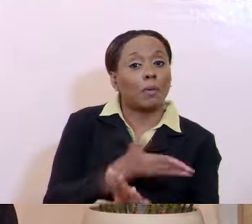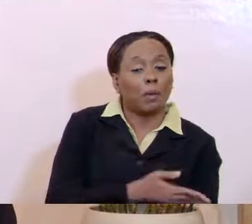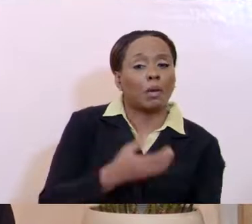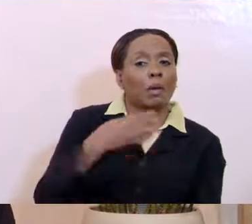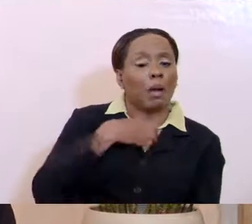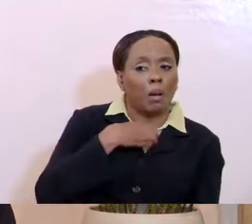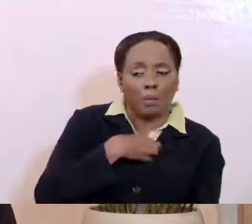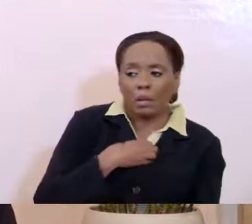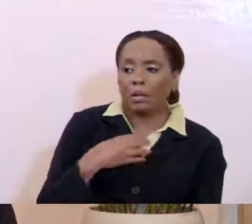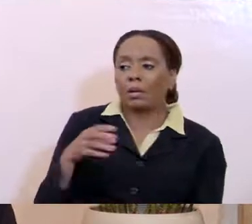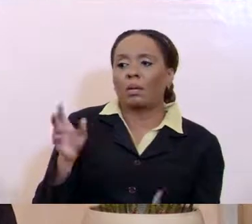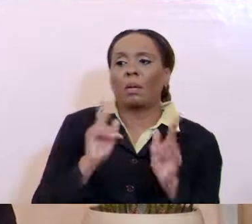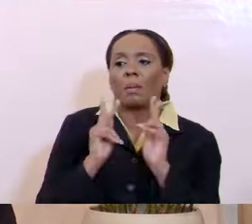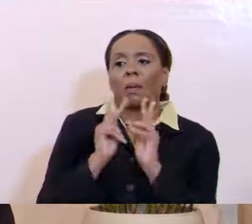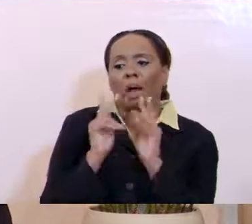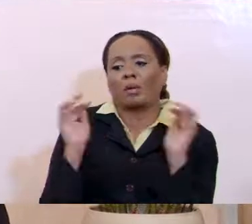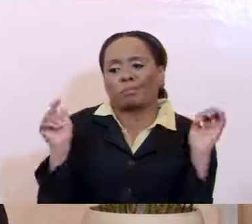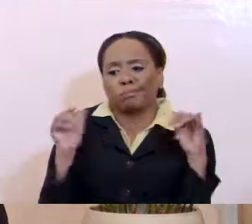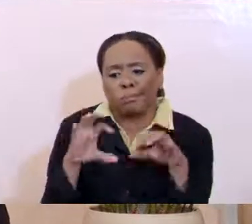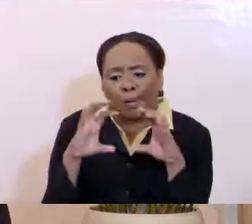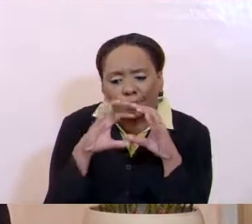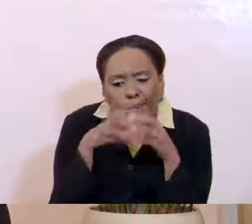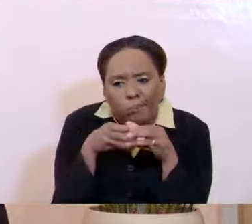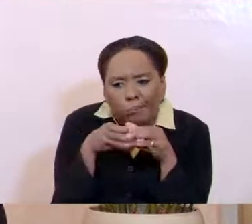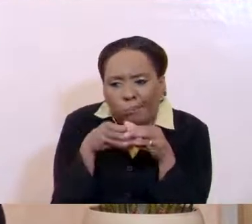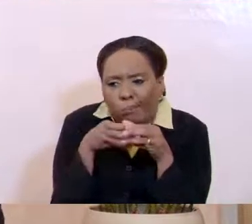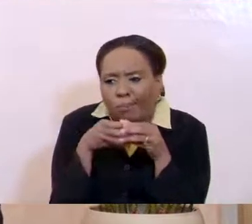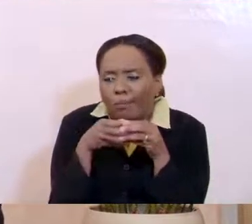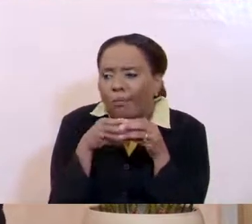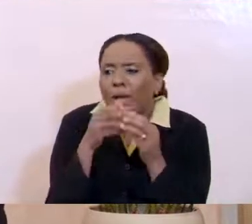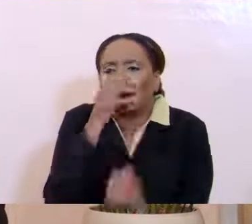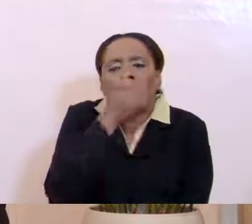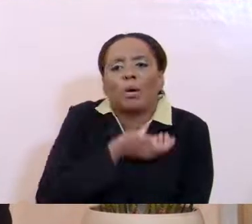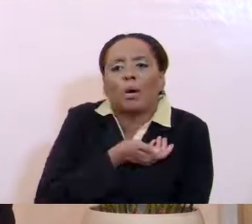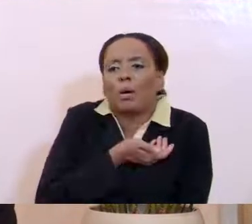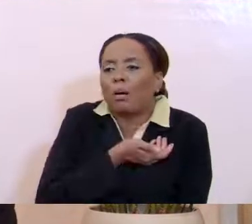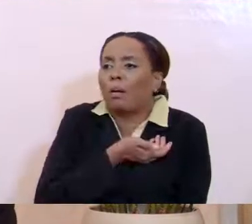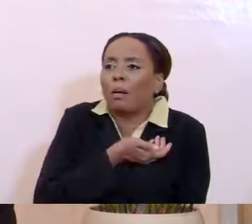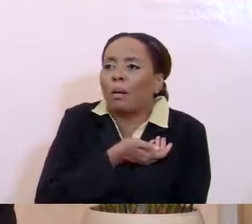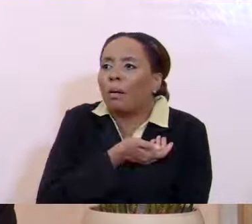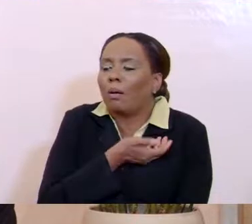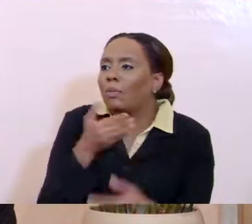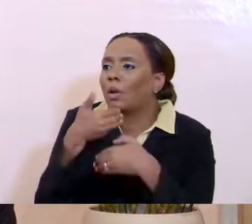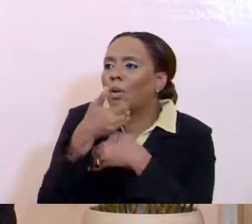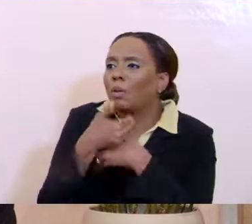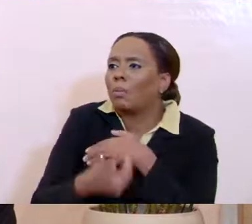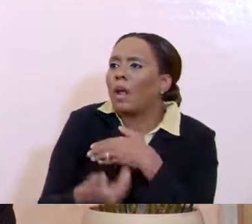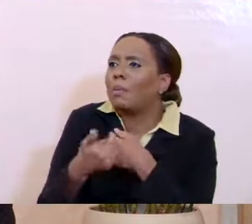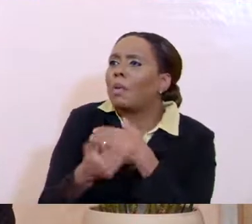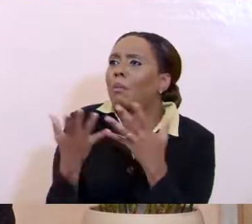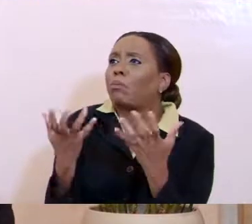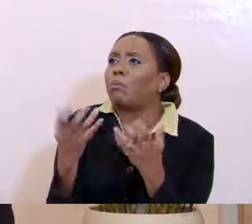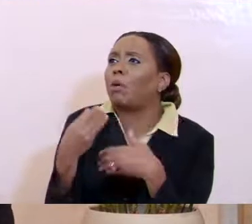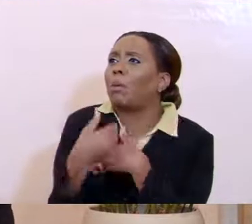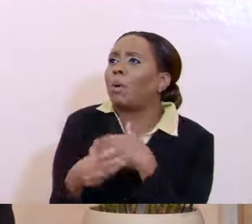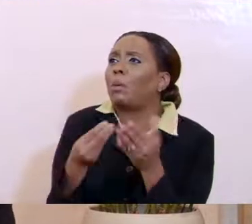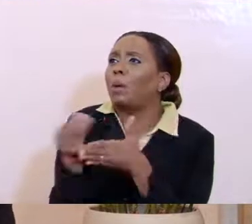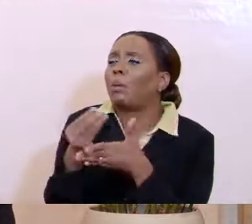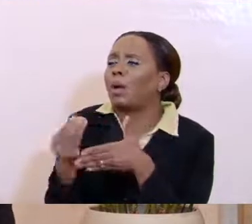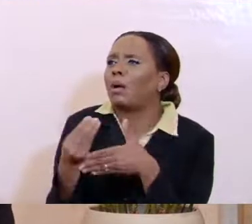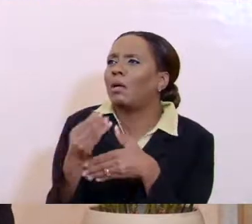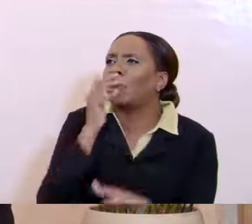with people congregating en masse around the outside of the bread van. And we are asking